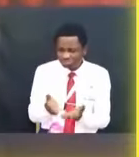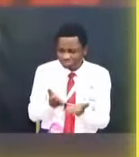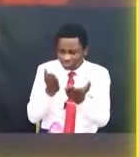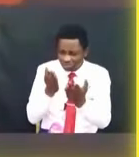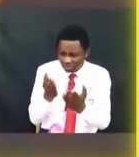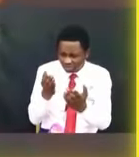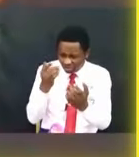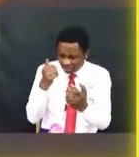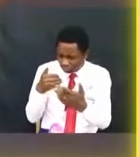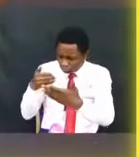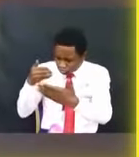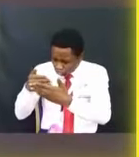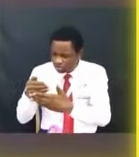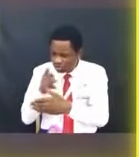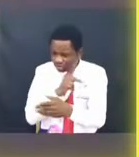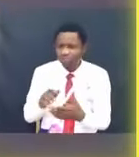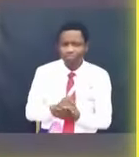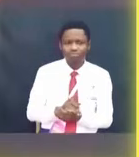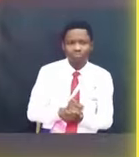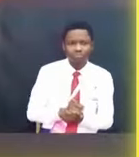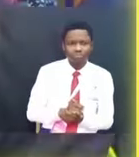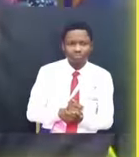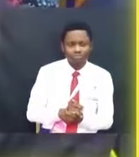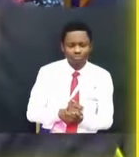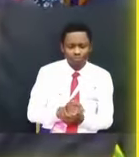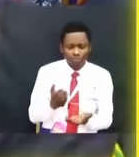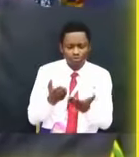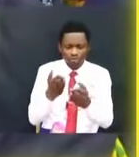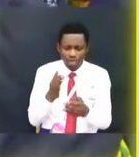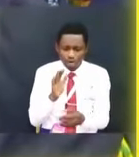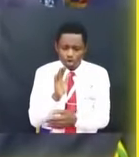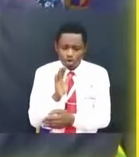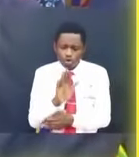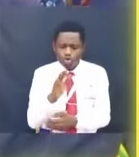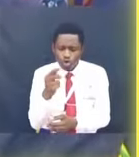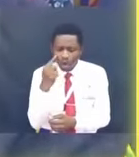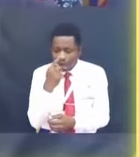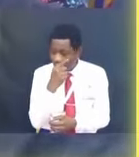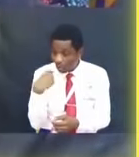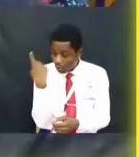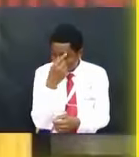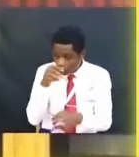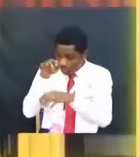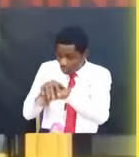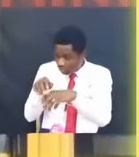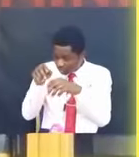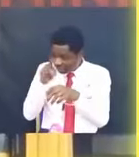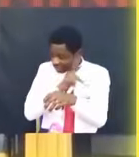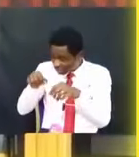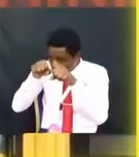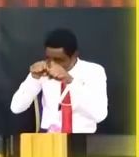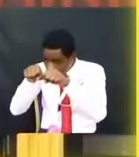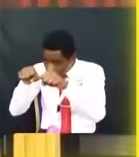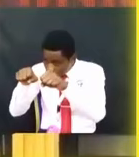quite close. I will also suggest that his eyes was always on the king.